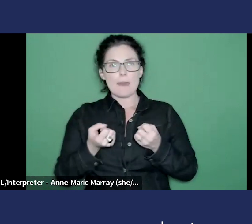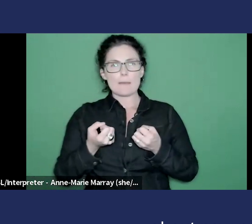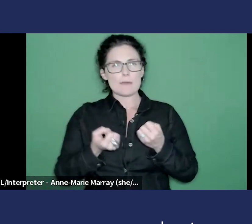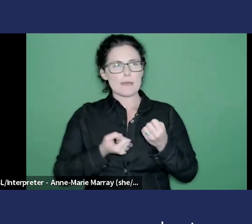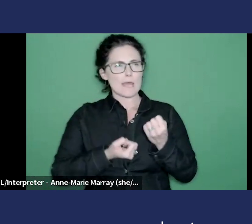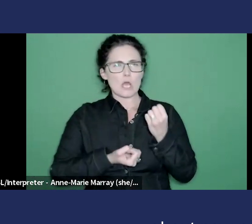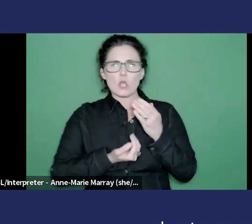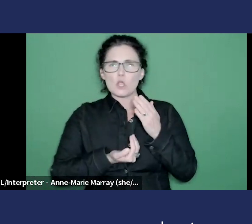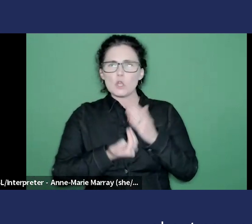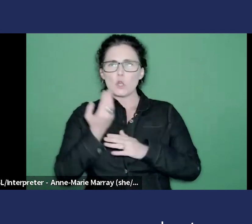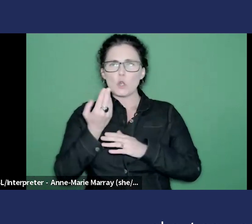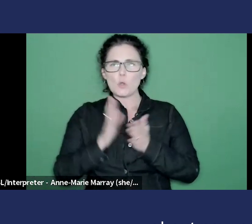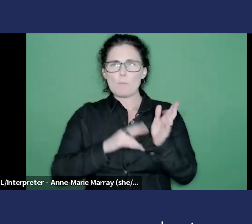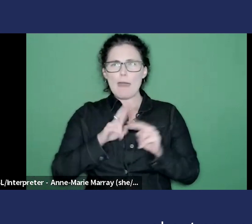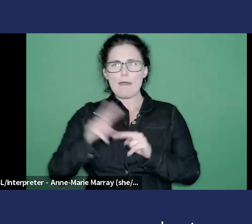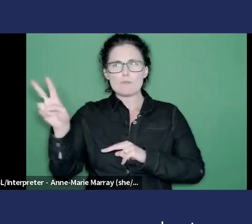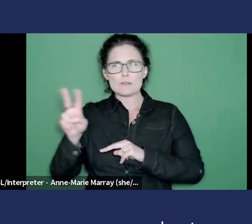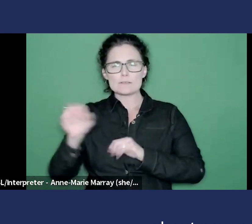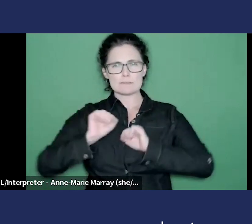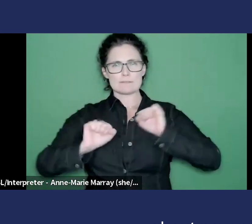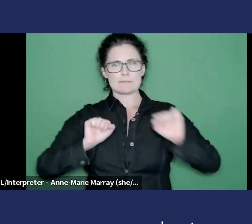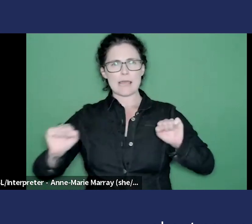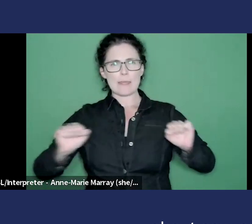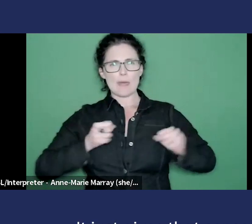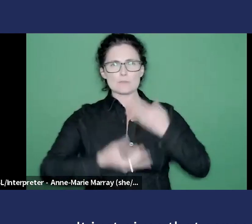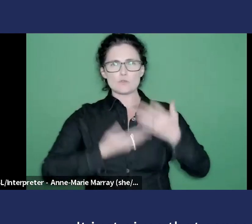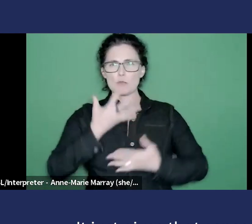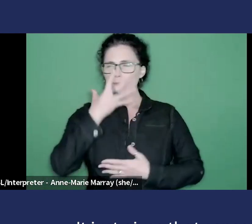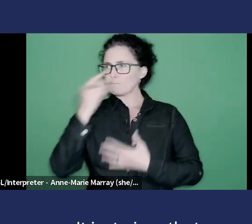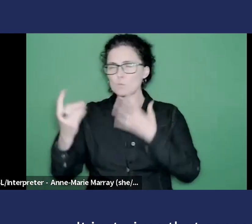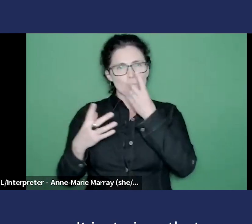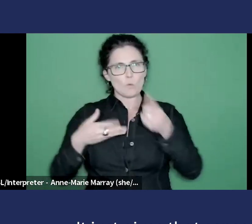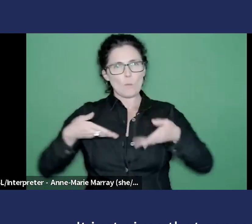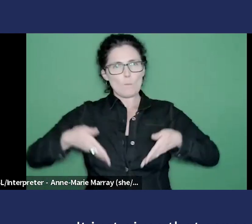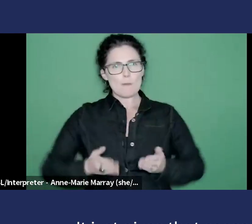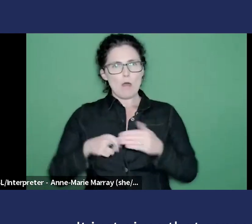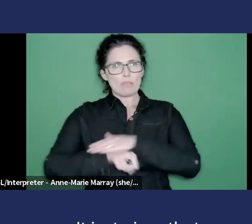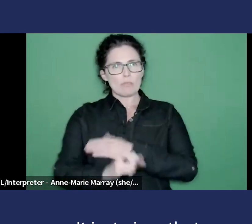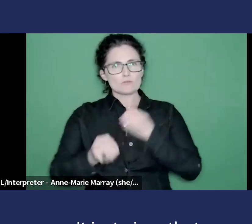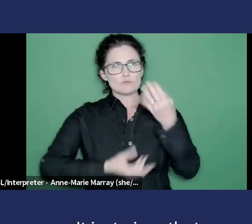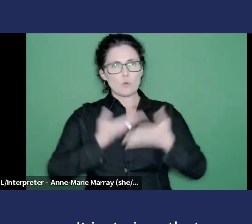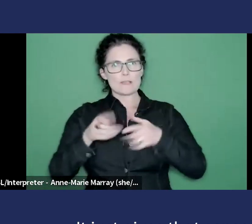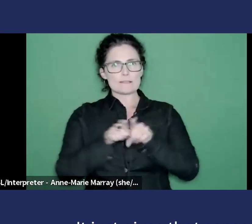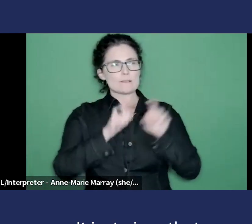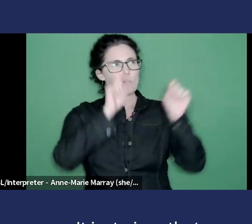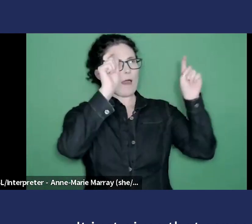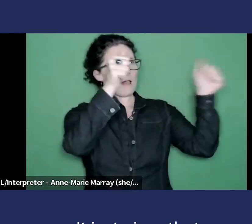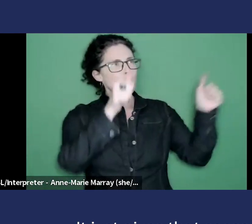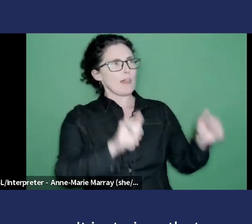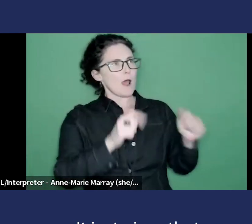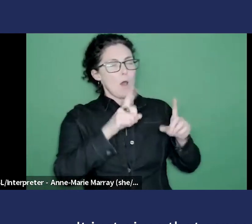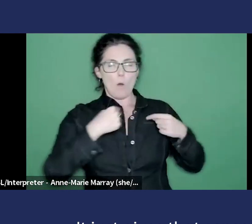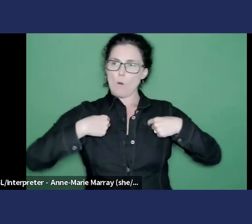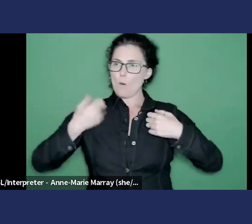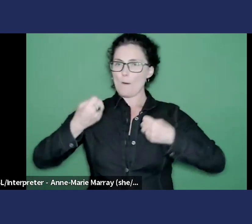stories, poems that are maybe anonymised birth stories as well. It just gives that sense of, oh, it's not just me, and it brings